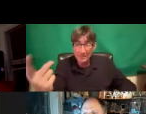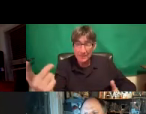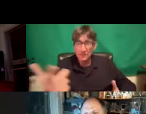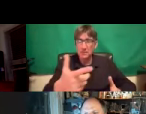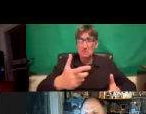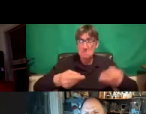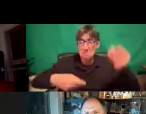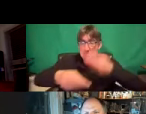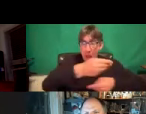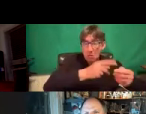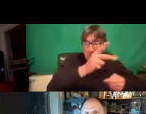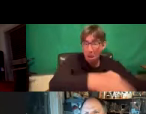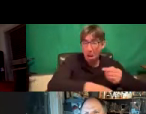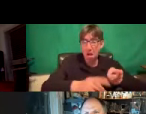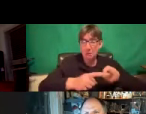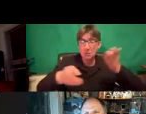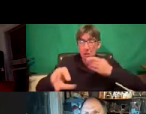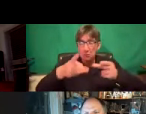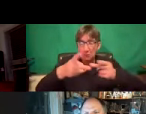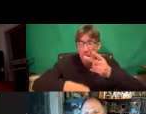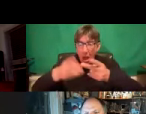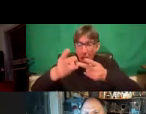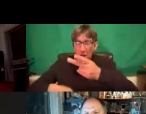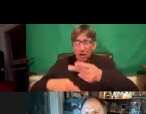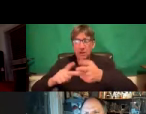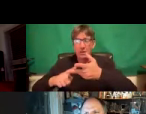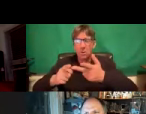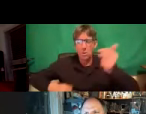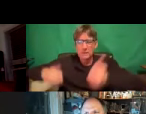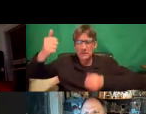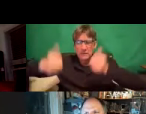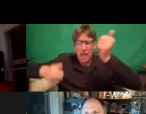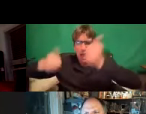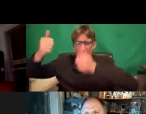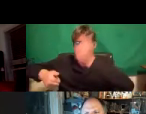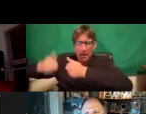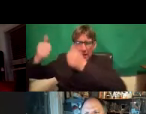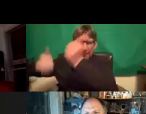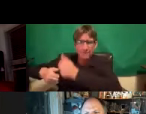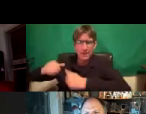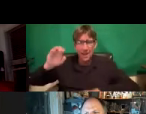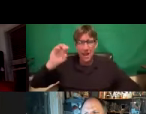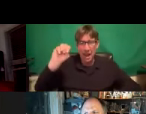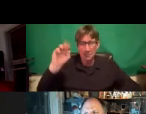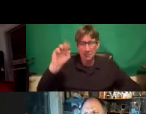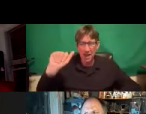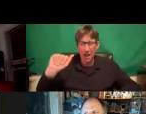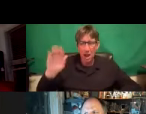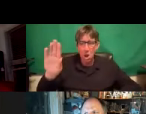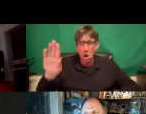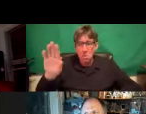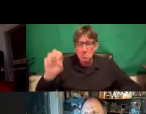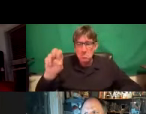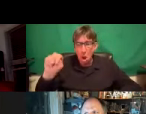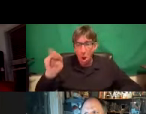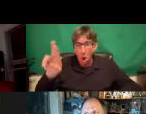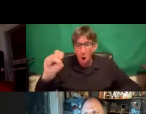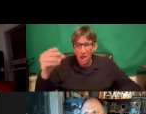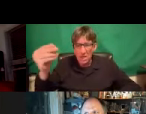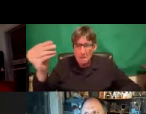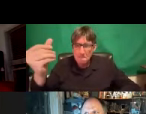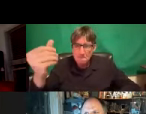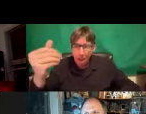also getting executives receiving huge bonuses, that's not okay. And I'm not going to attempt